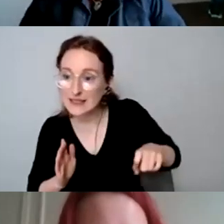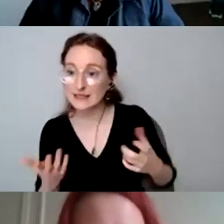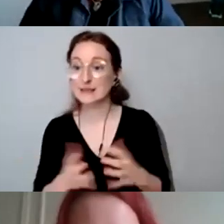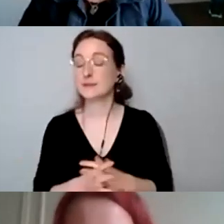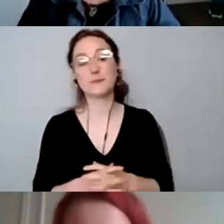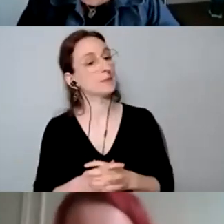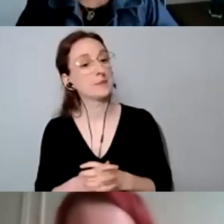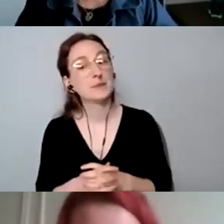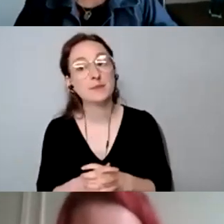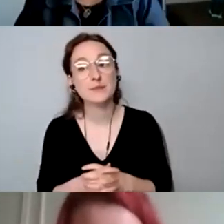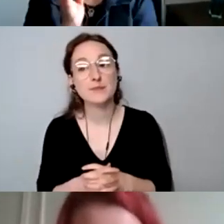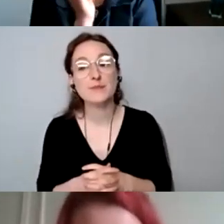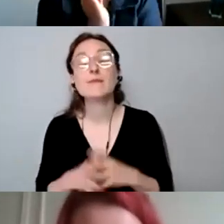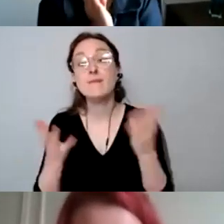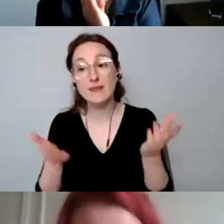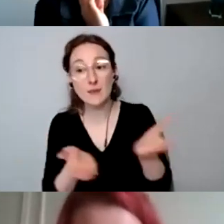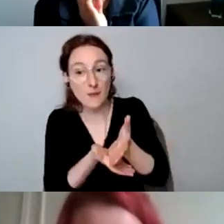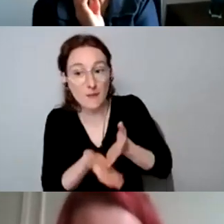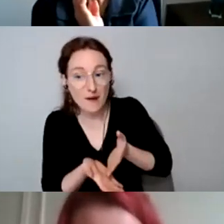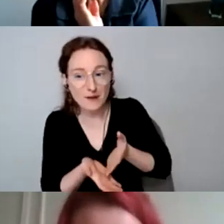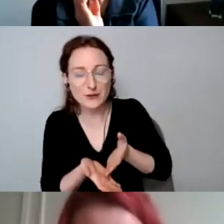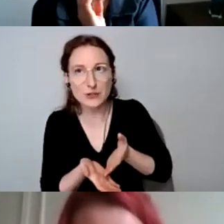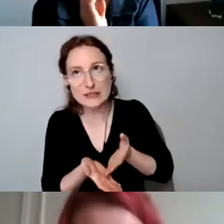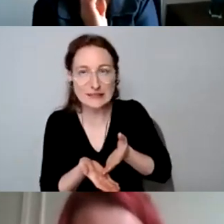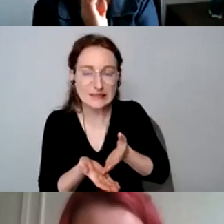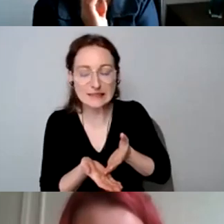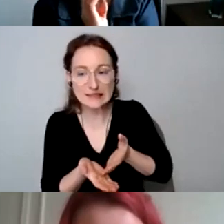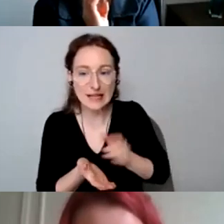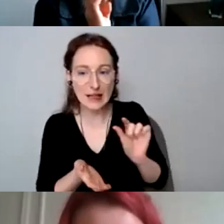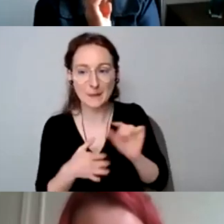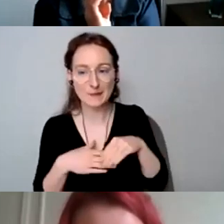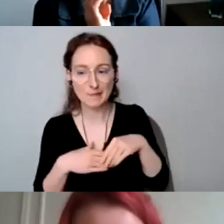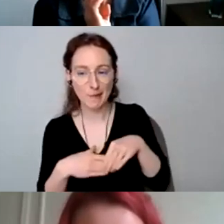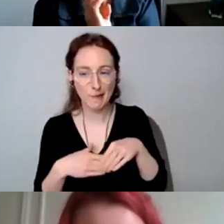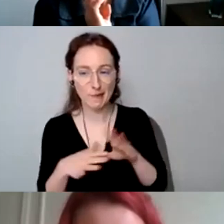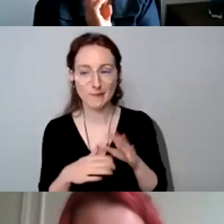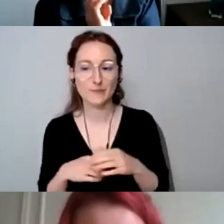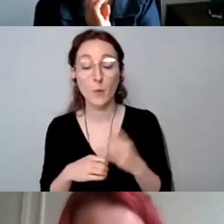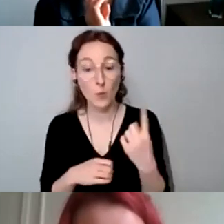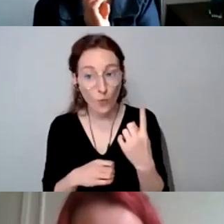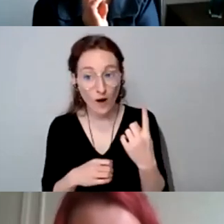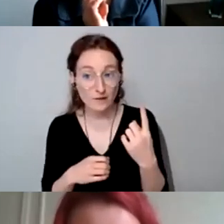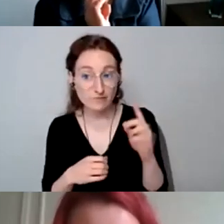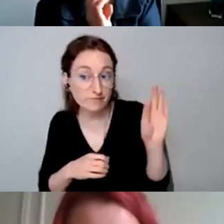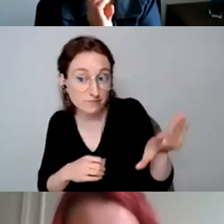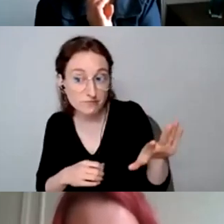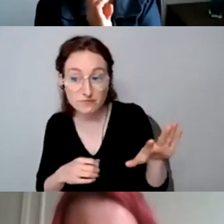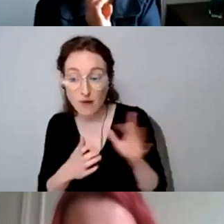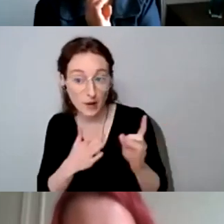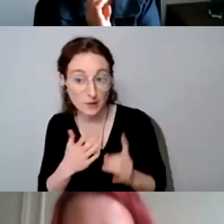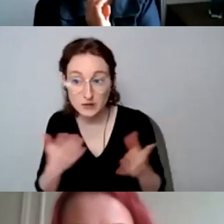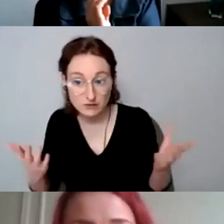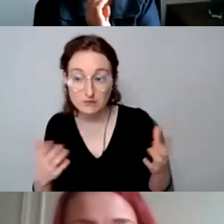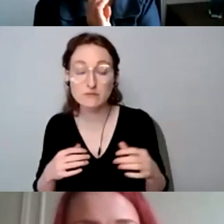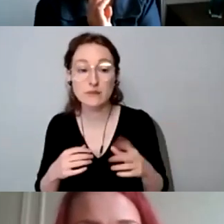with a lot of kind of room for critique of this. One way of how it has been done,